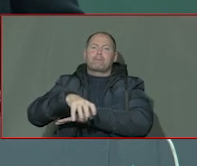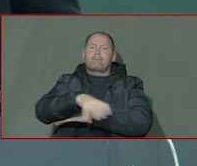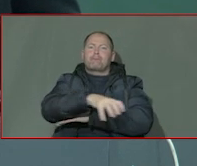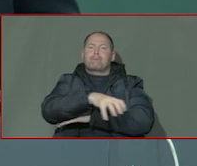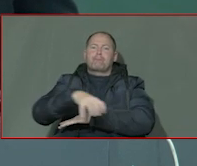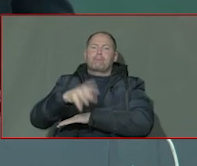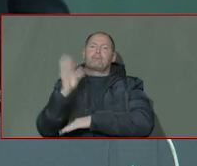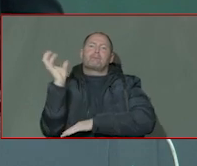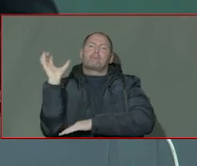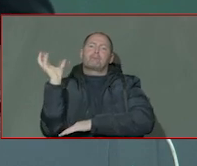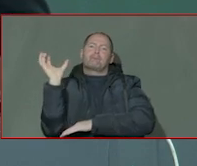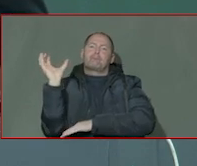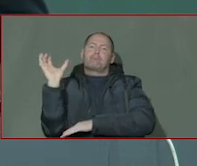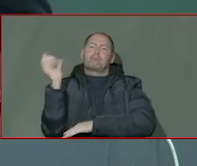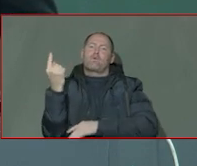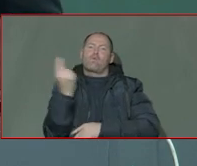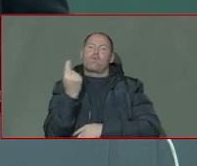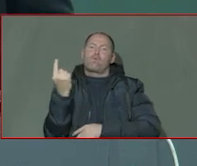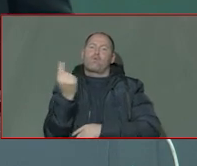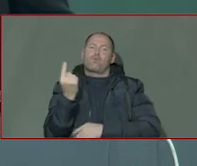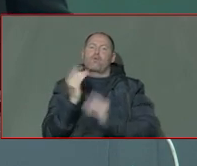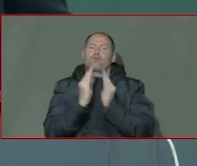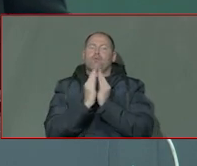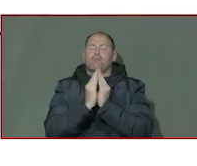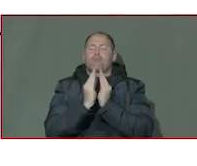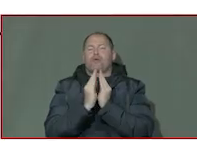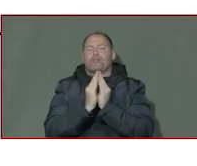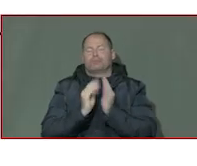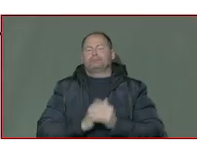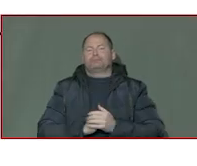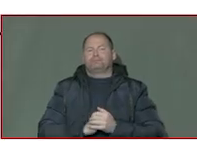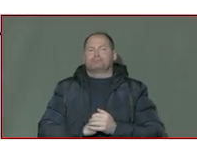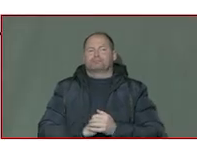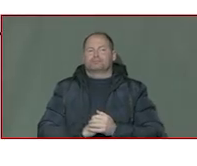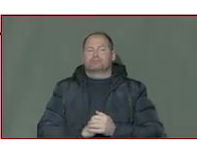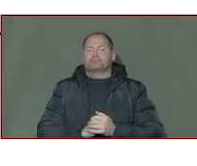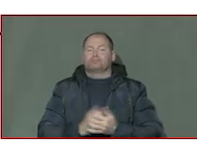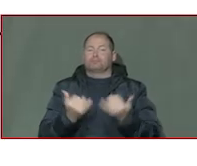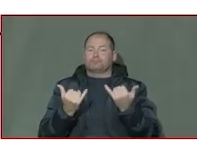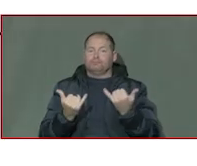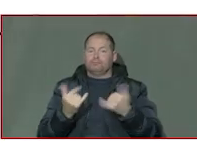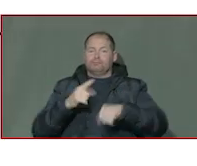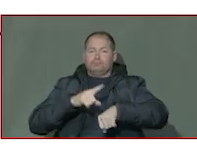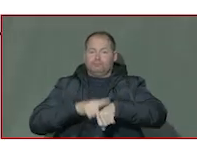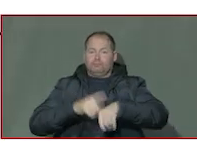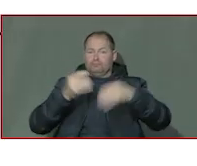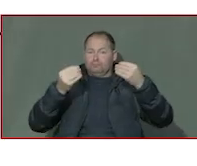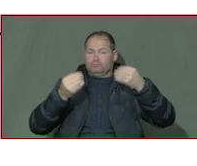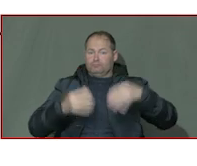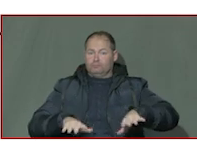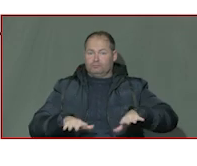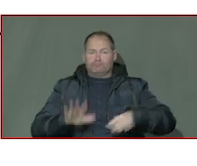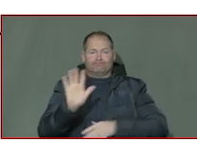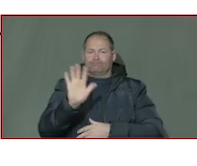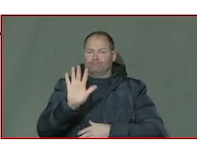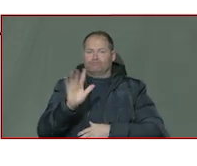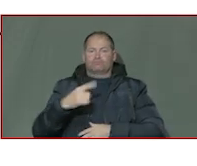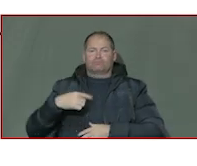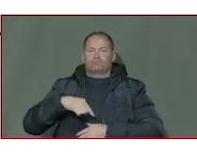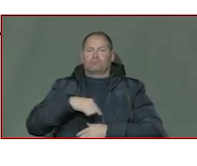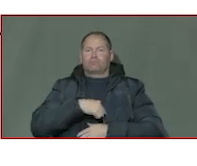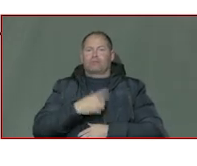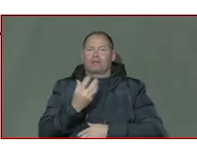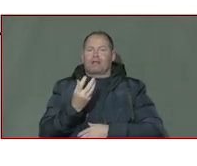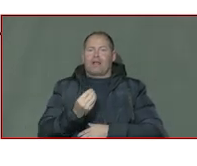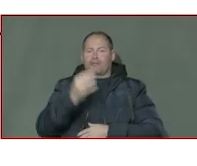only for the Free State. So let us not waste time, since we only have 60 minutes